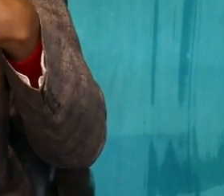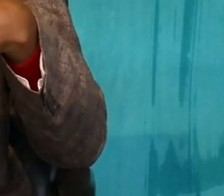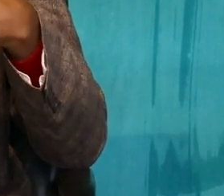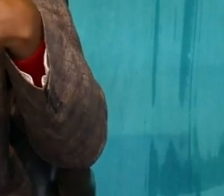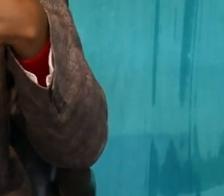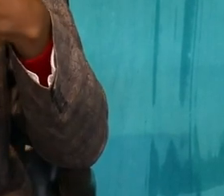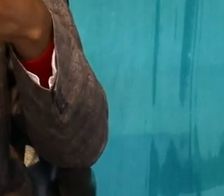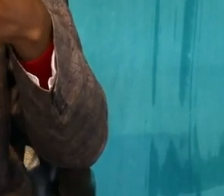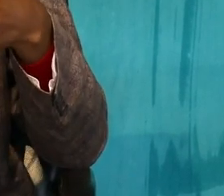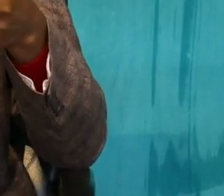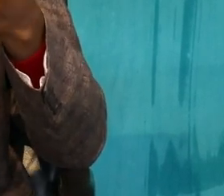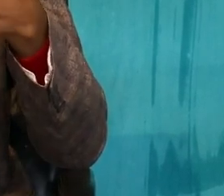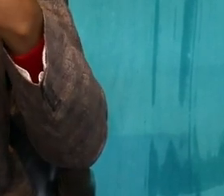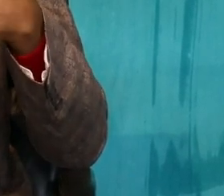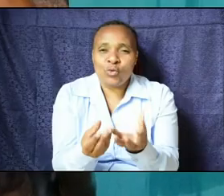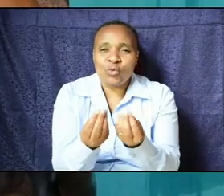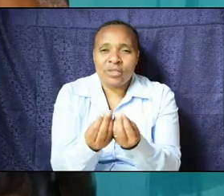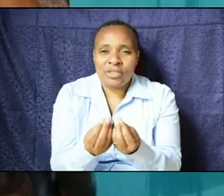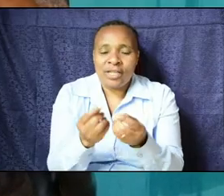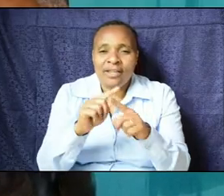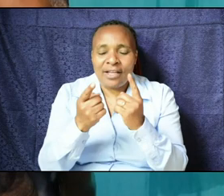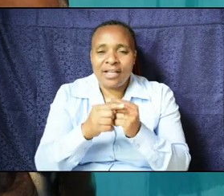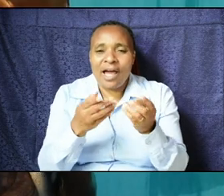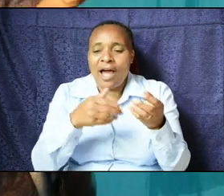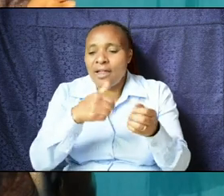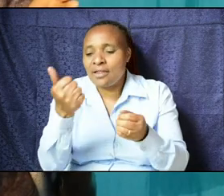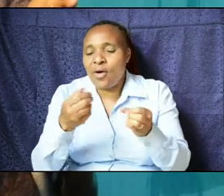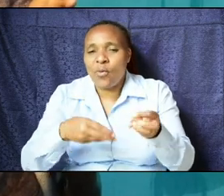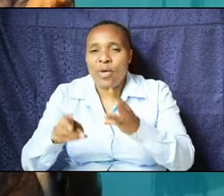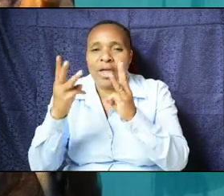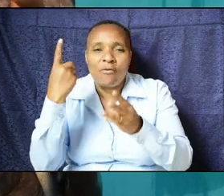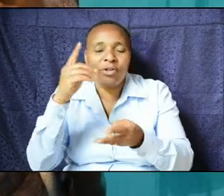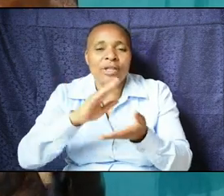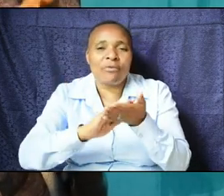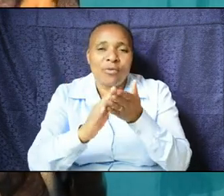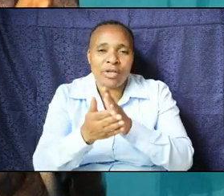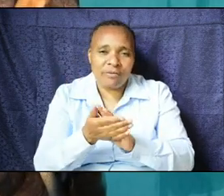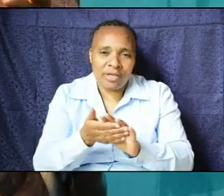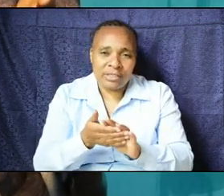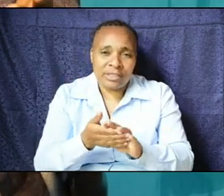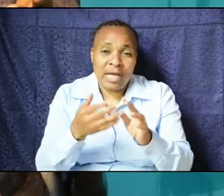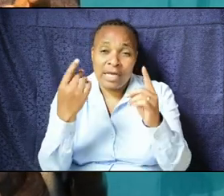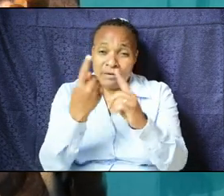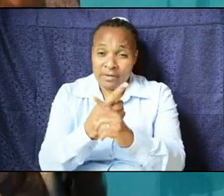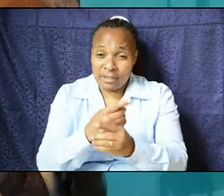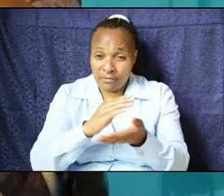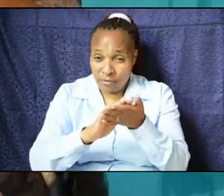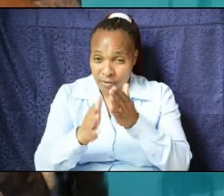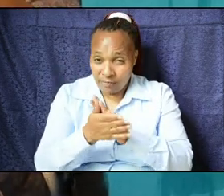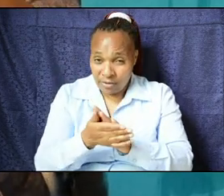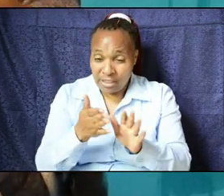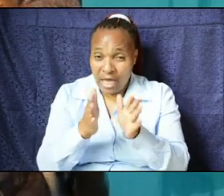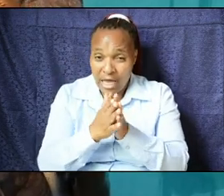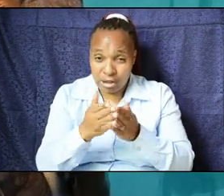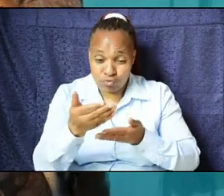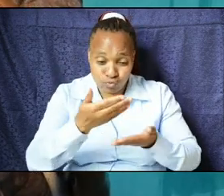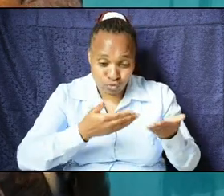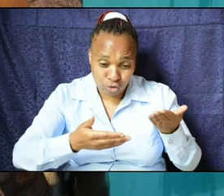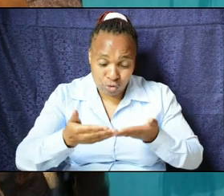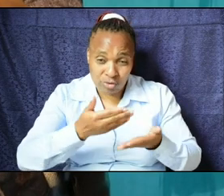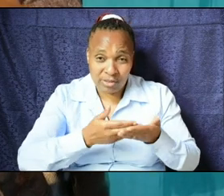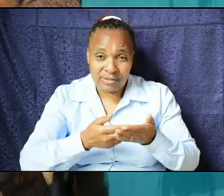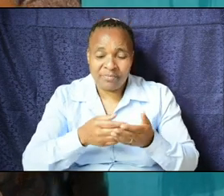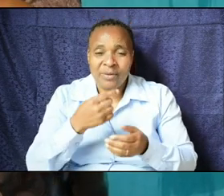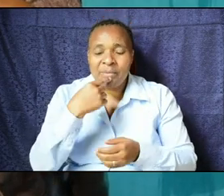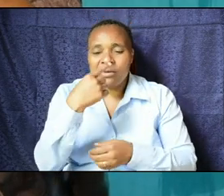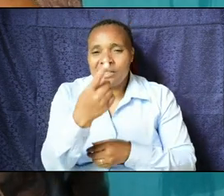begin looking for a solution and an alternative, or even reconcile. And there's a difference between forgiveness and reconciliation. I'd